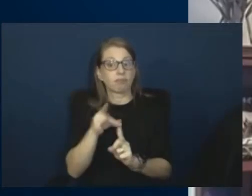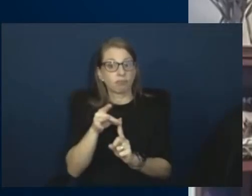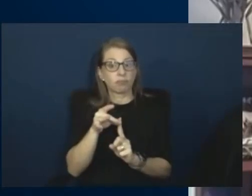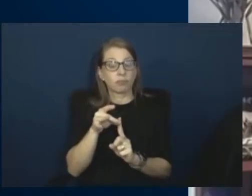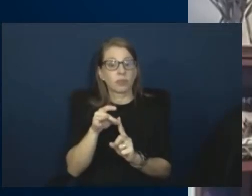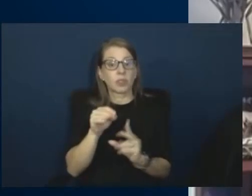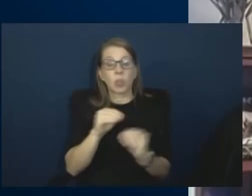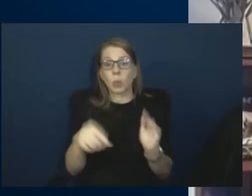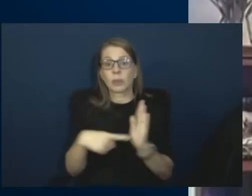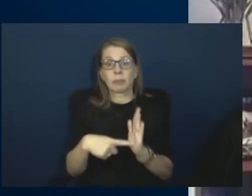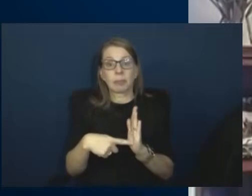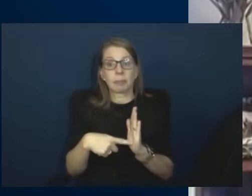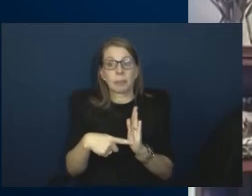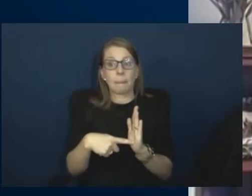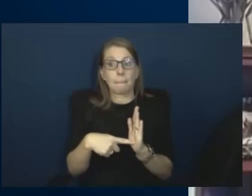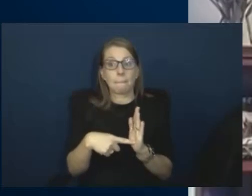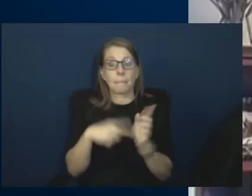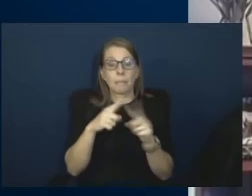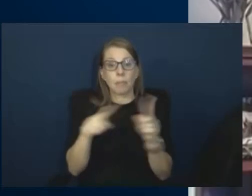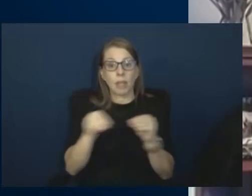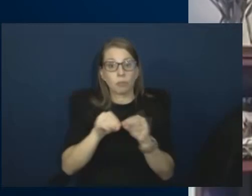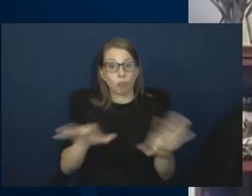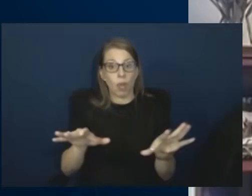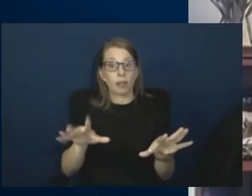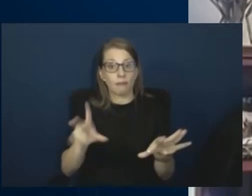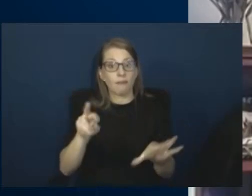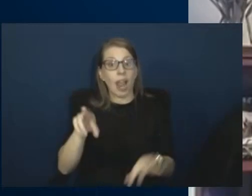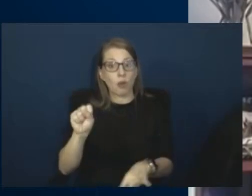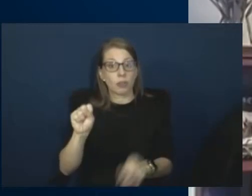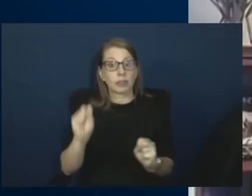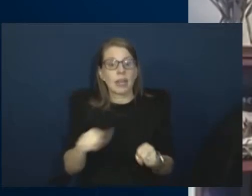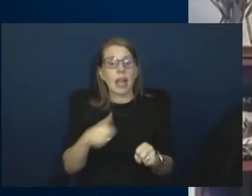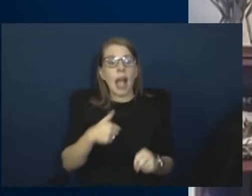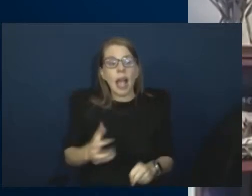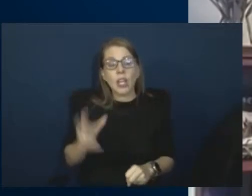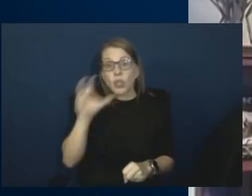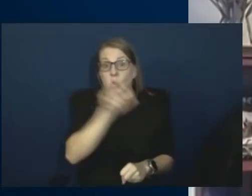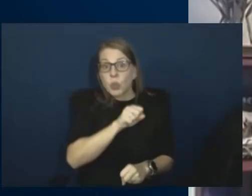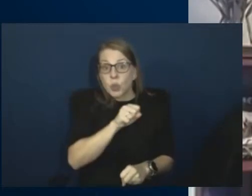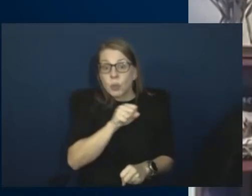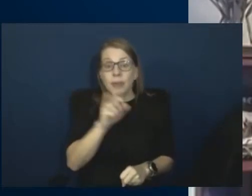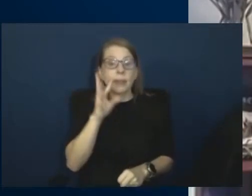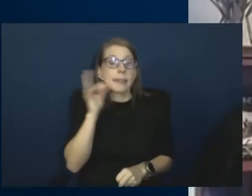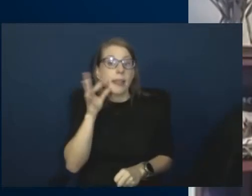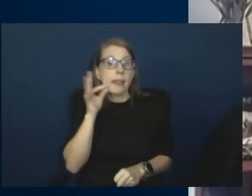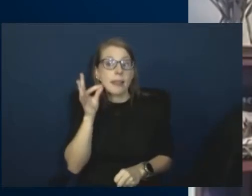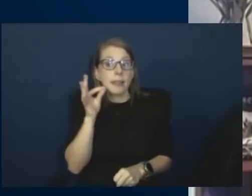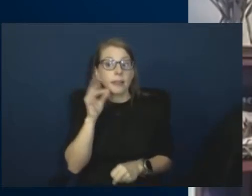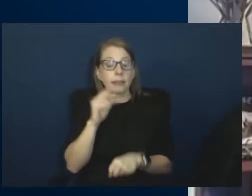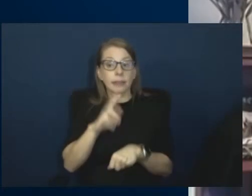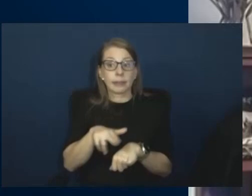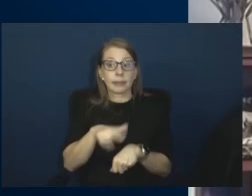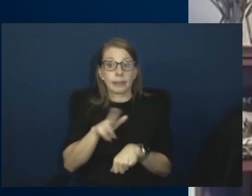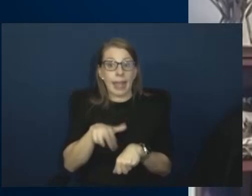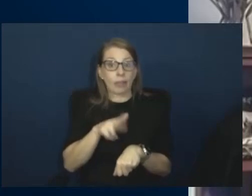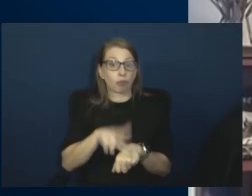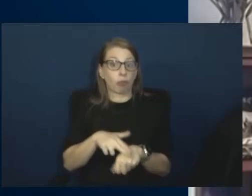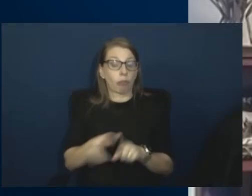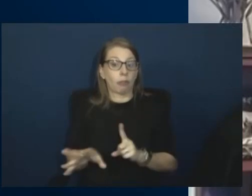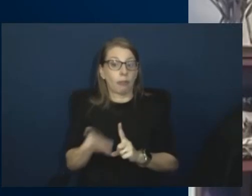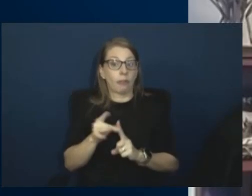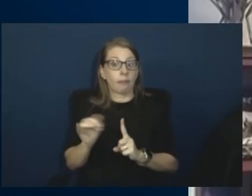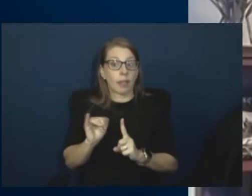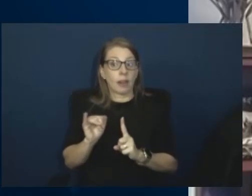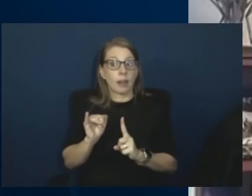symptomatic, but they spread virus. I assume that cats which have been naturally infected have been infected